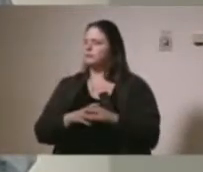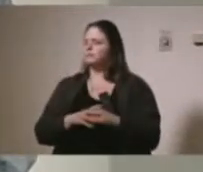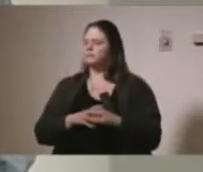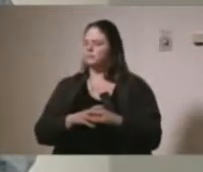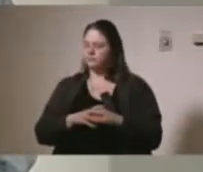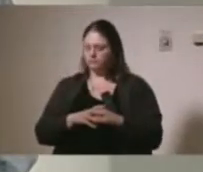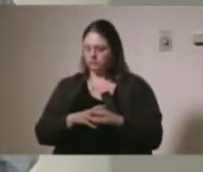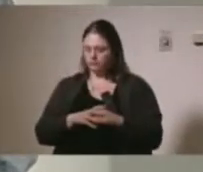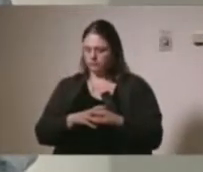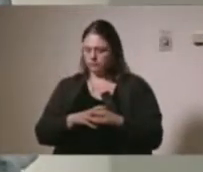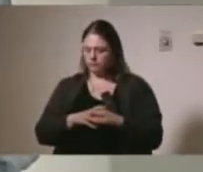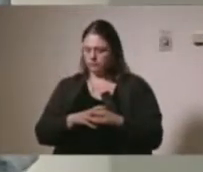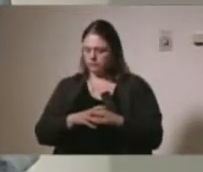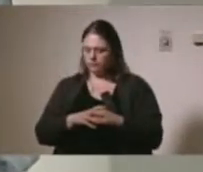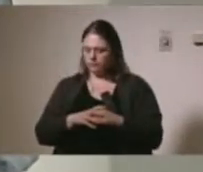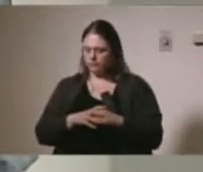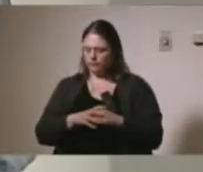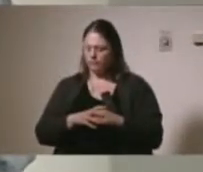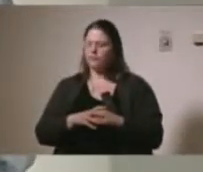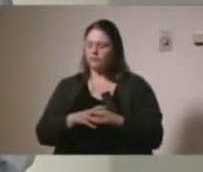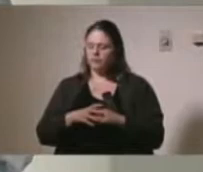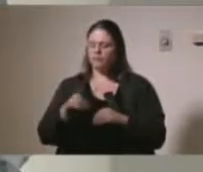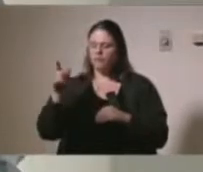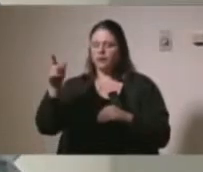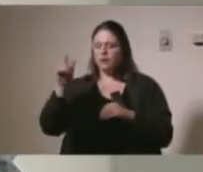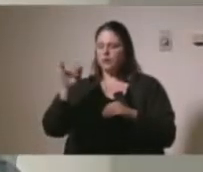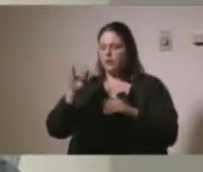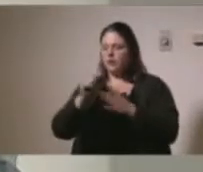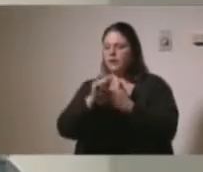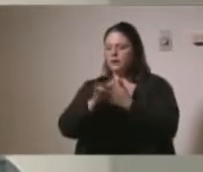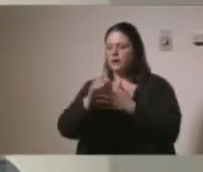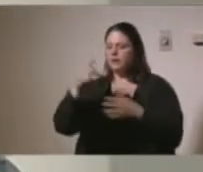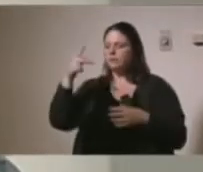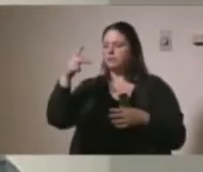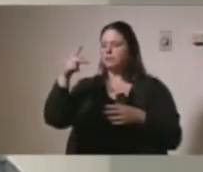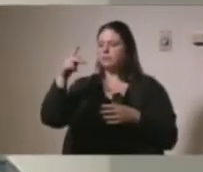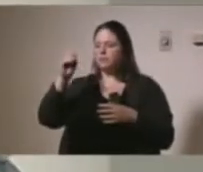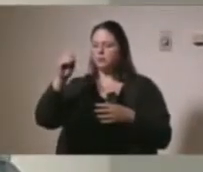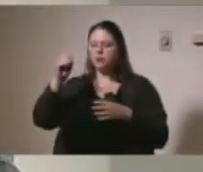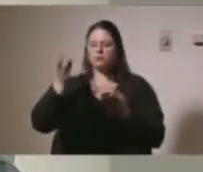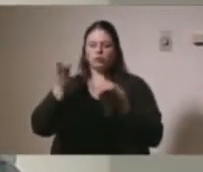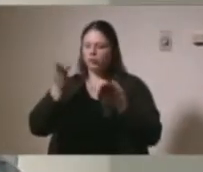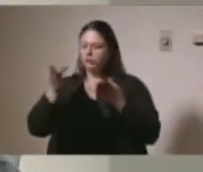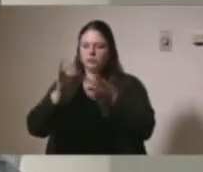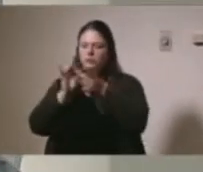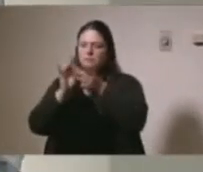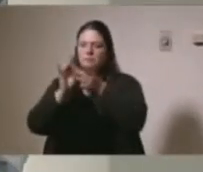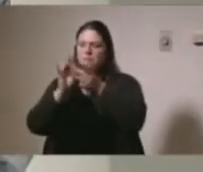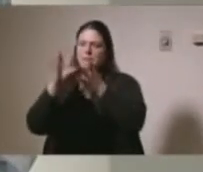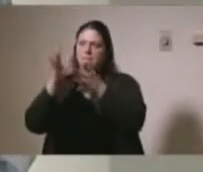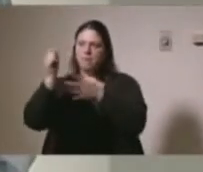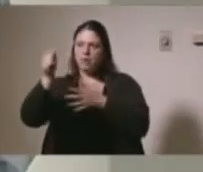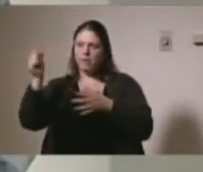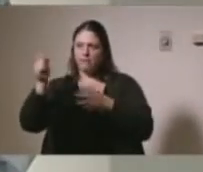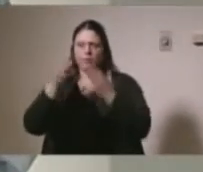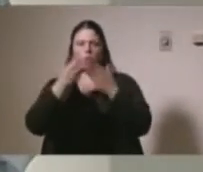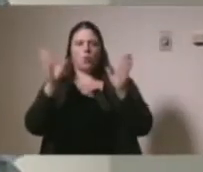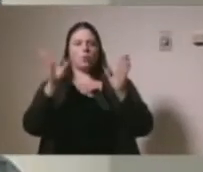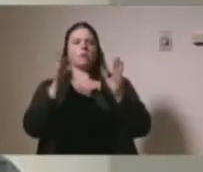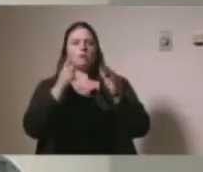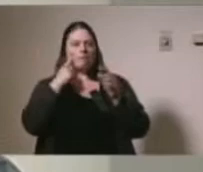because the postal sector was being deregulated and was being open to competition for the first time in